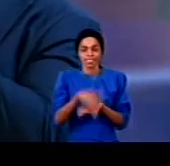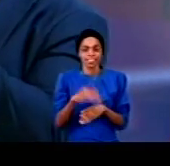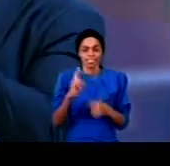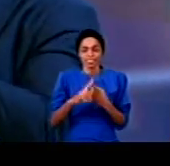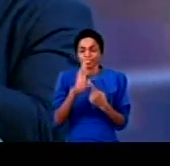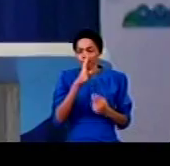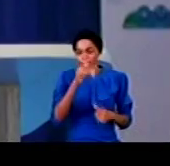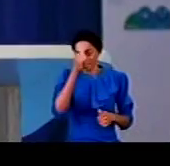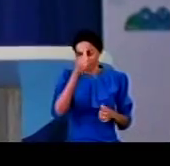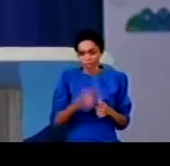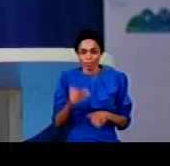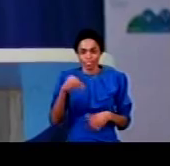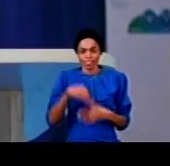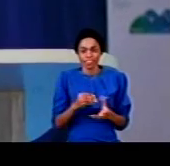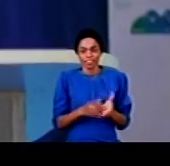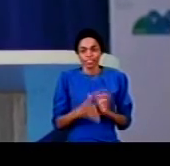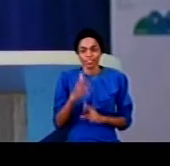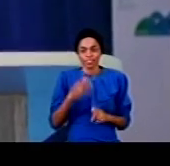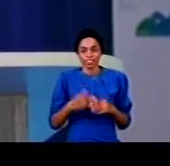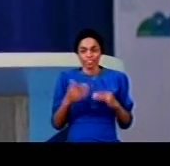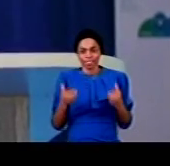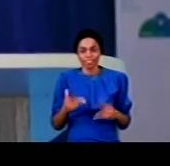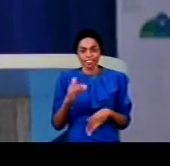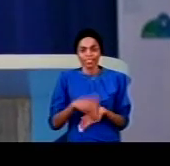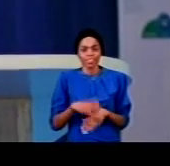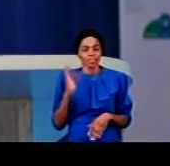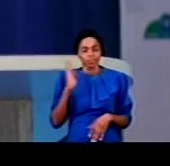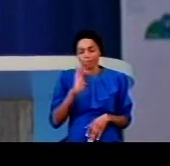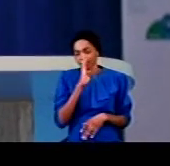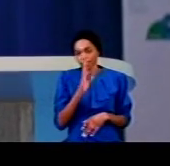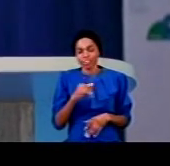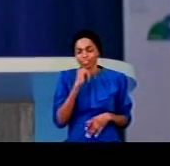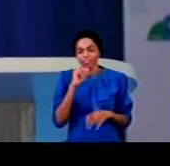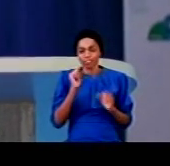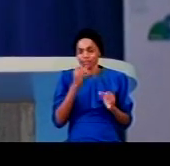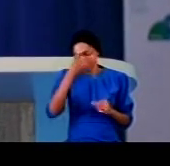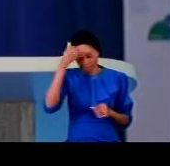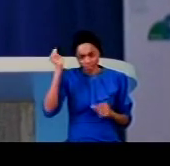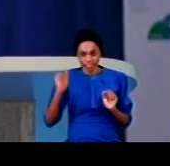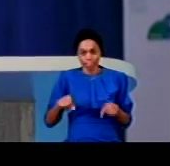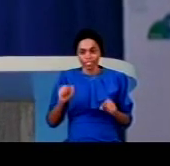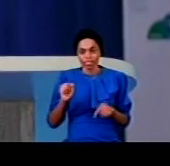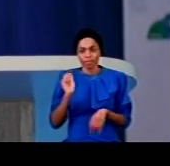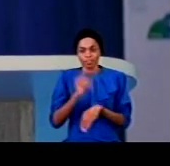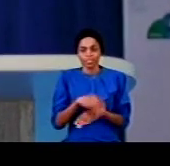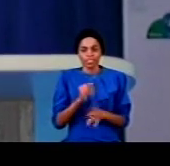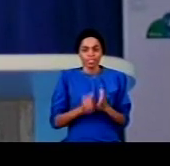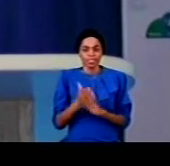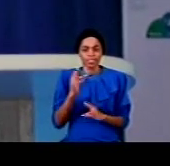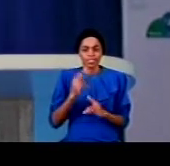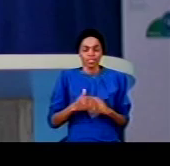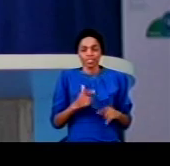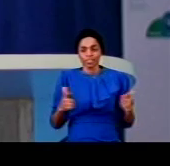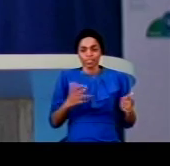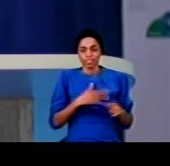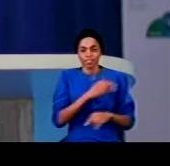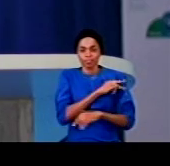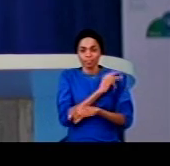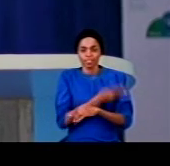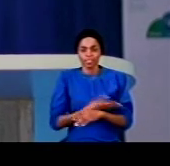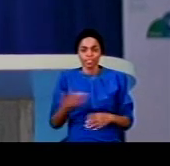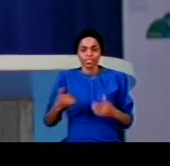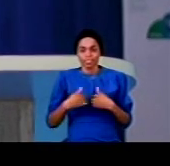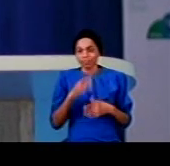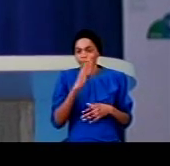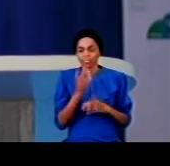and mighty things have been happening since we started on Thursday. Tonight is the final night. Amen. And tonight is the